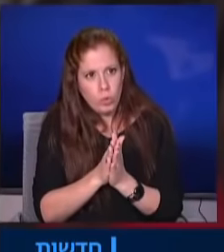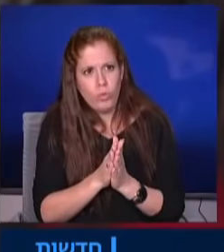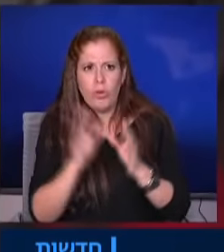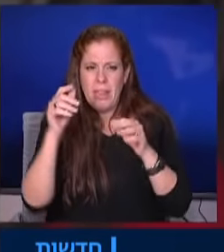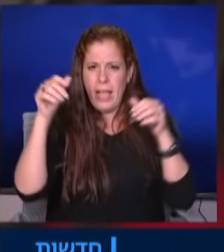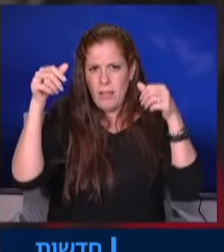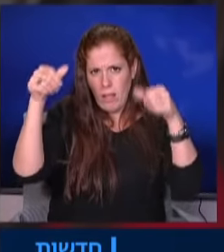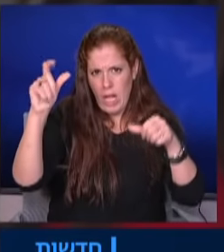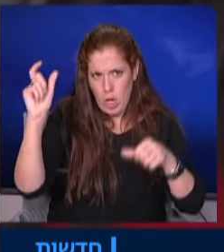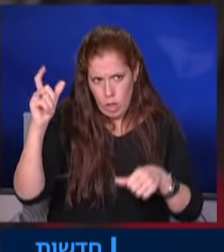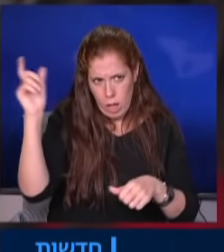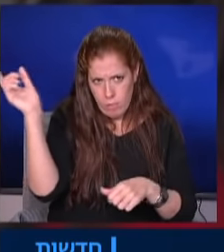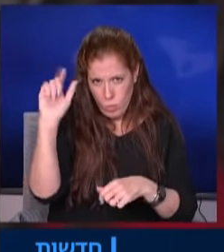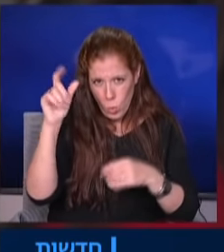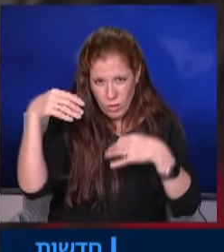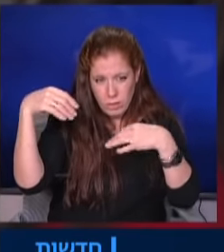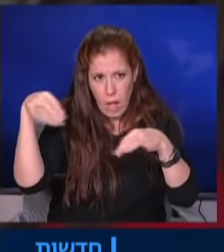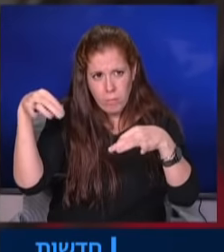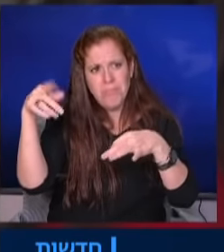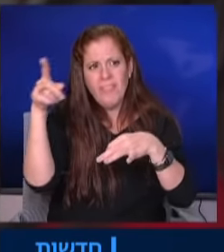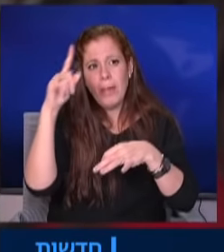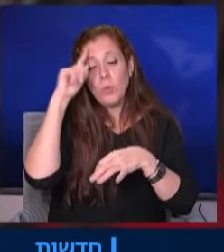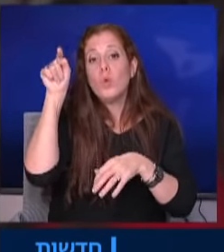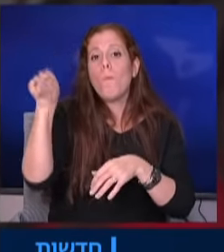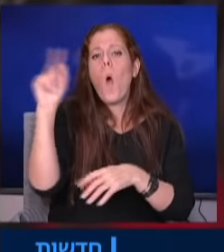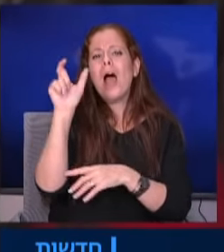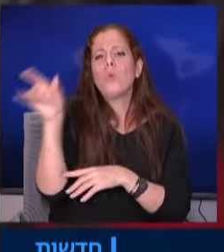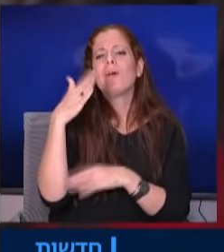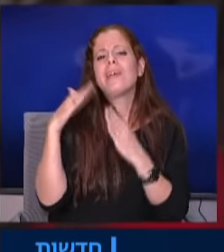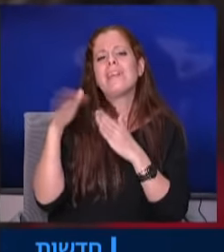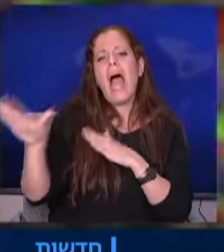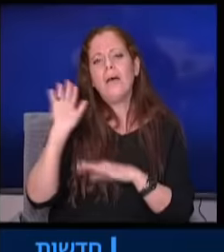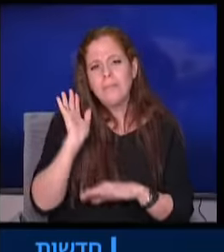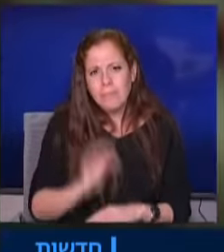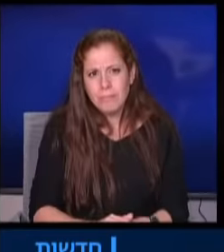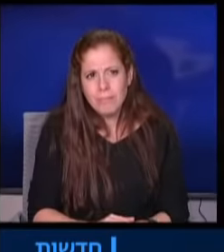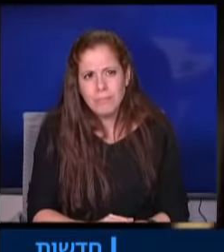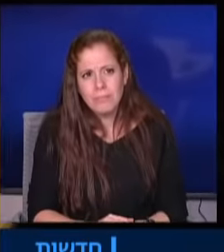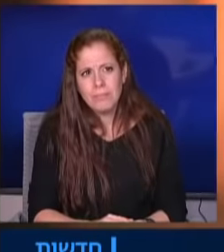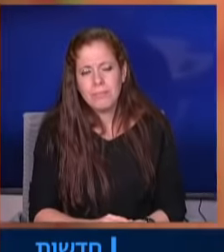there on the house, yeah, and then they start knowing that's where the Turkish guys live.